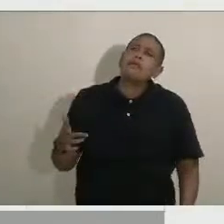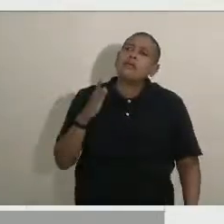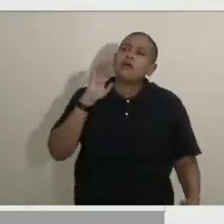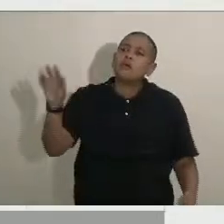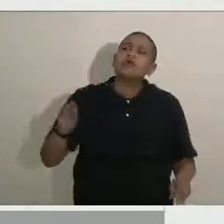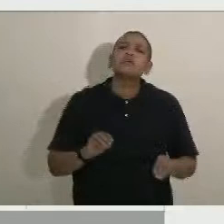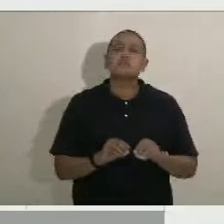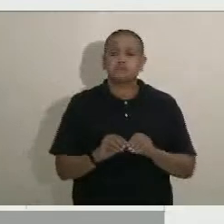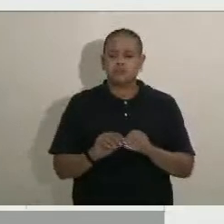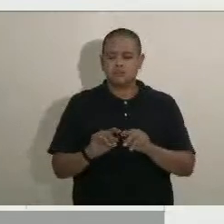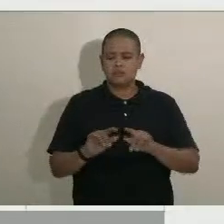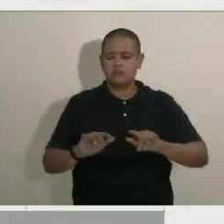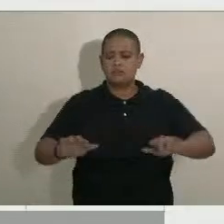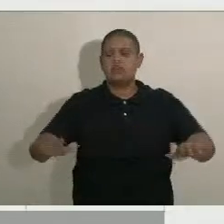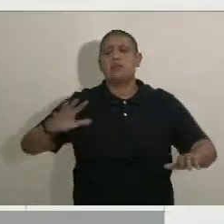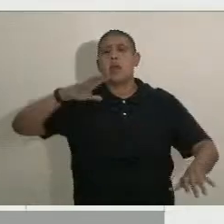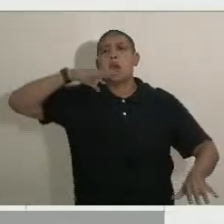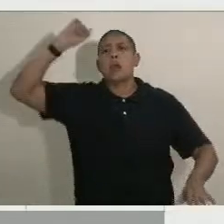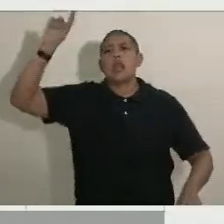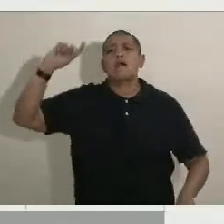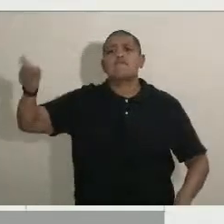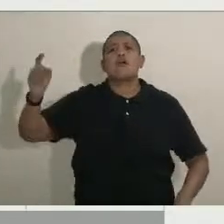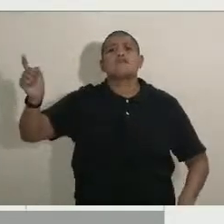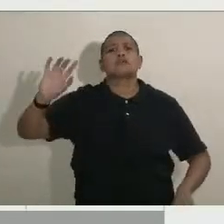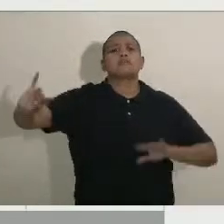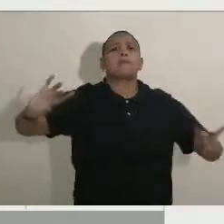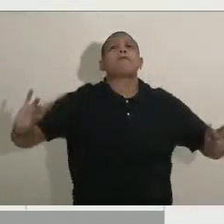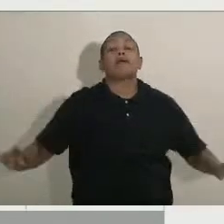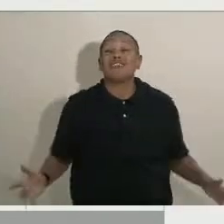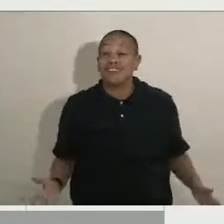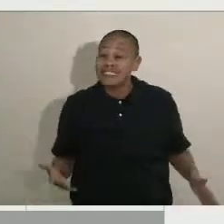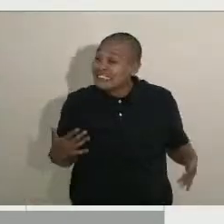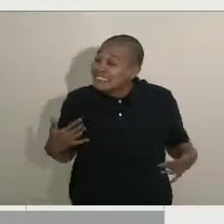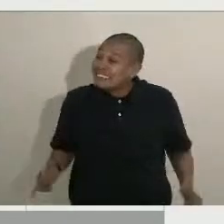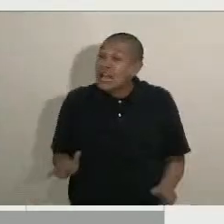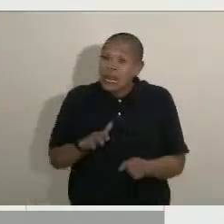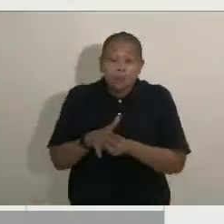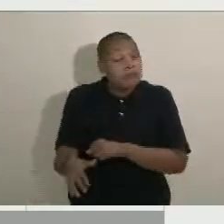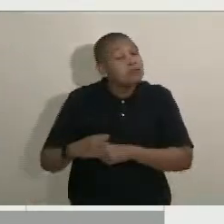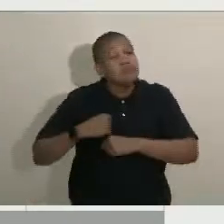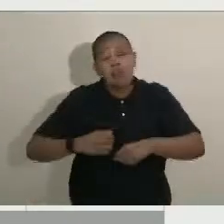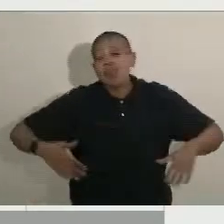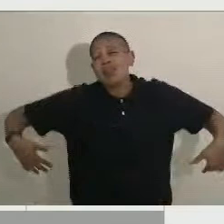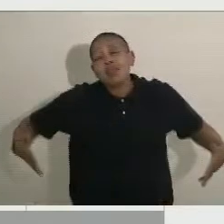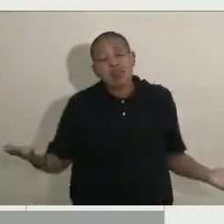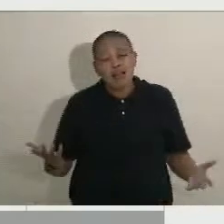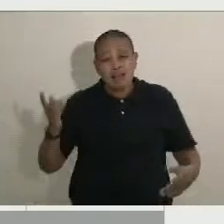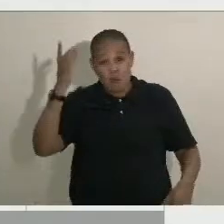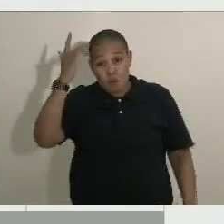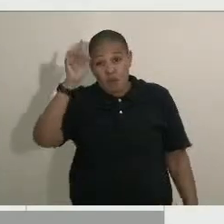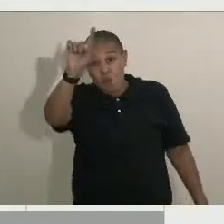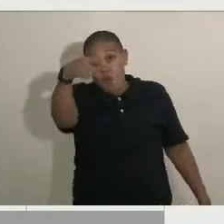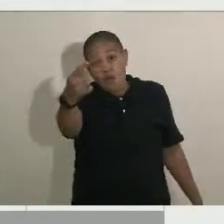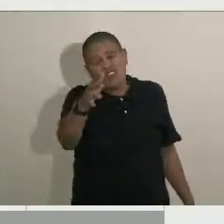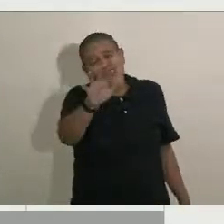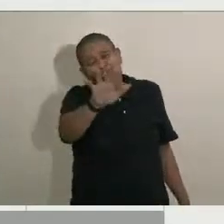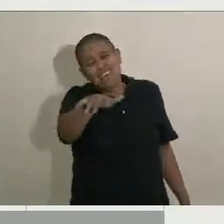transmit it to the older persons who we still don't have adequate protection in, because only about